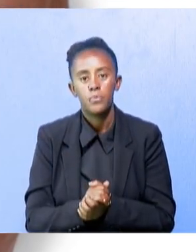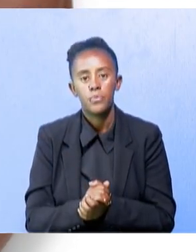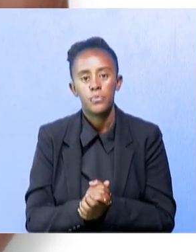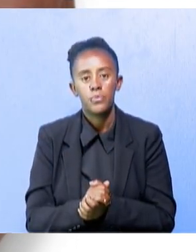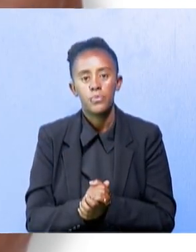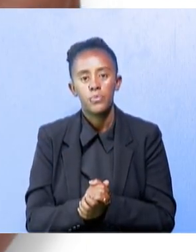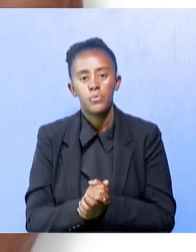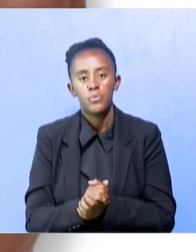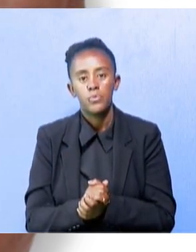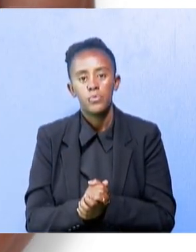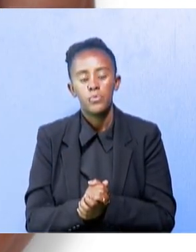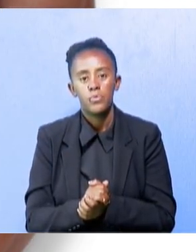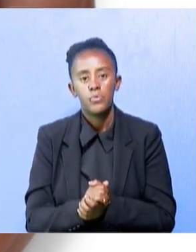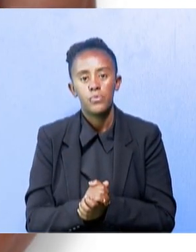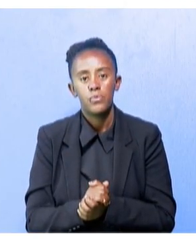days ago.